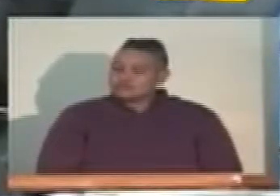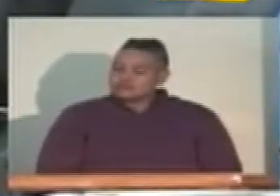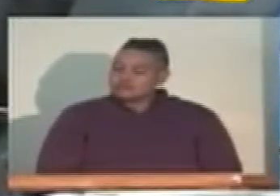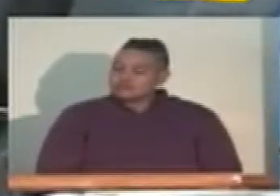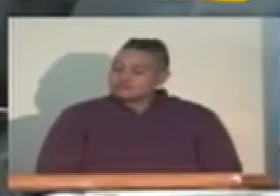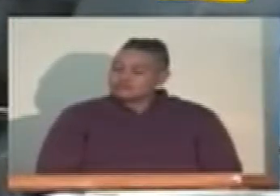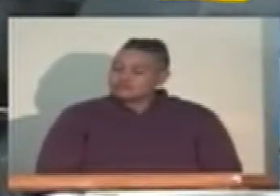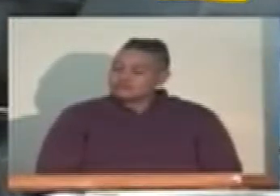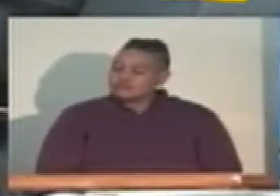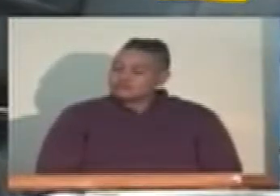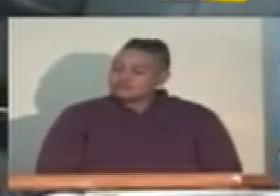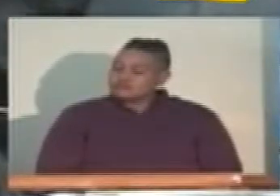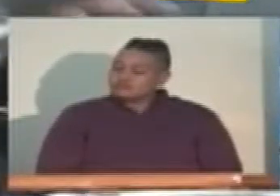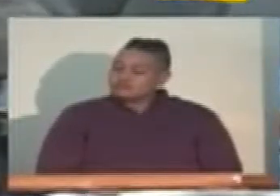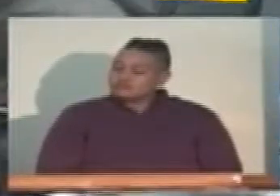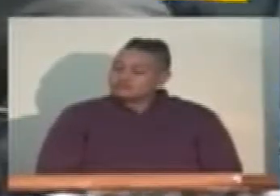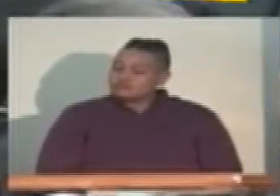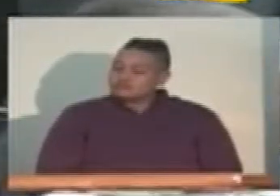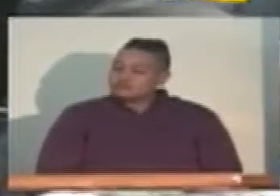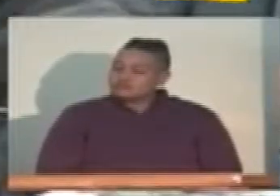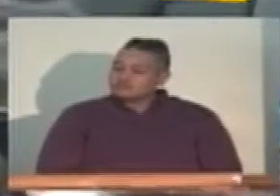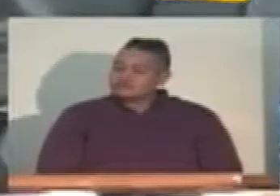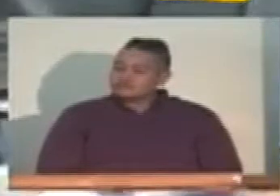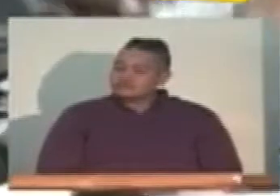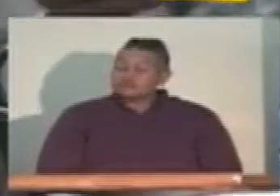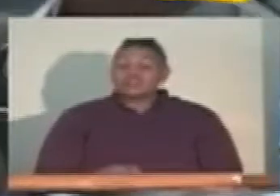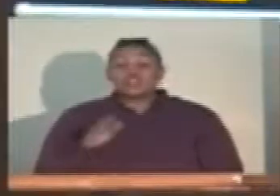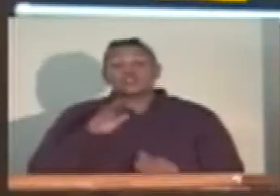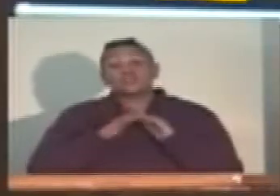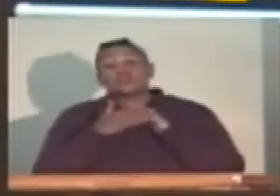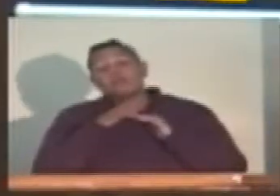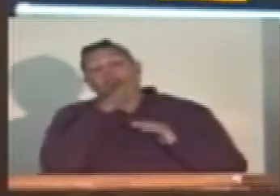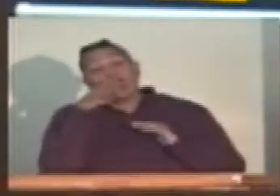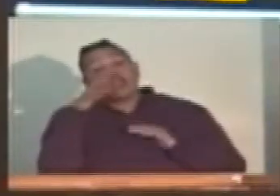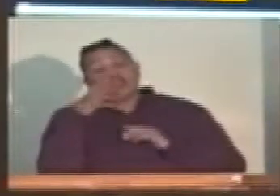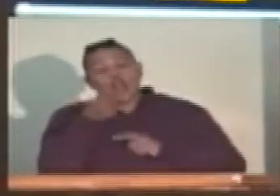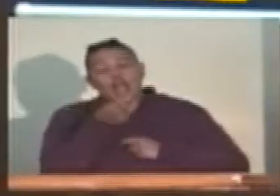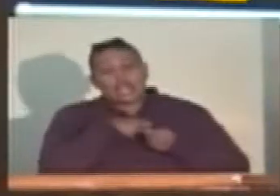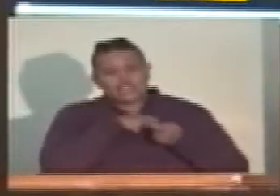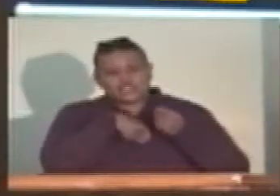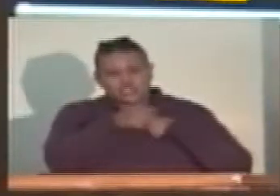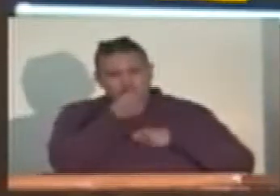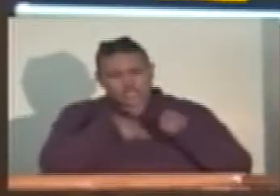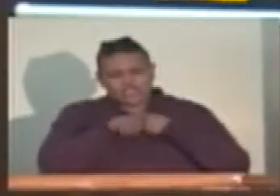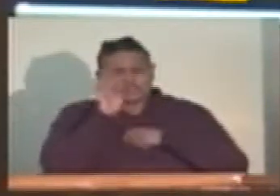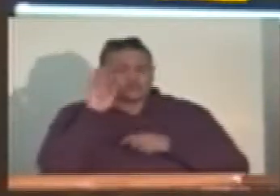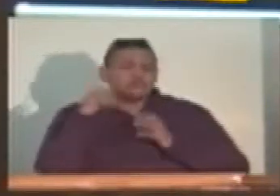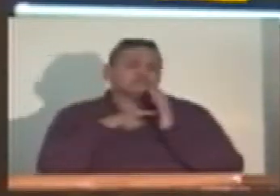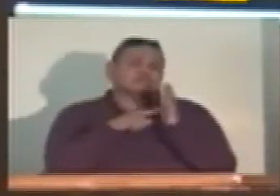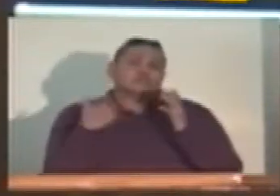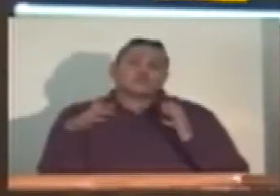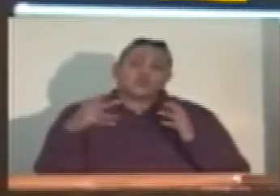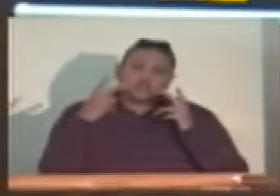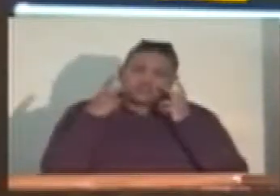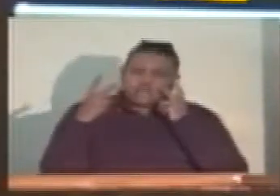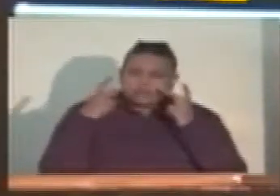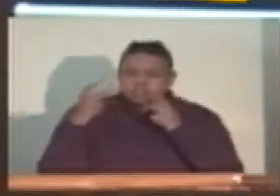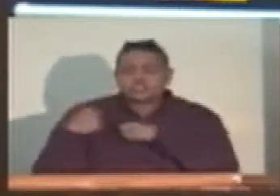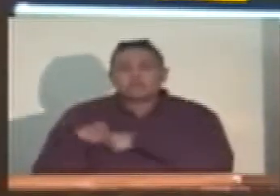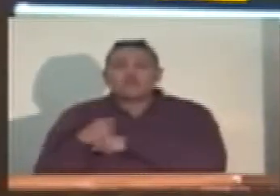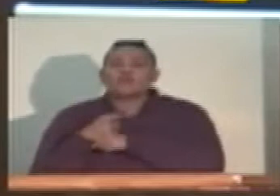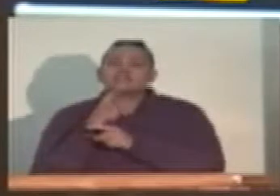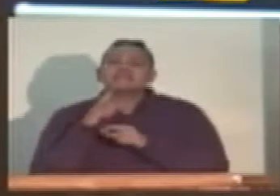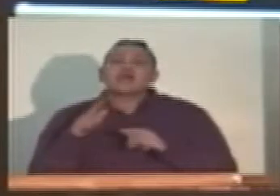As an industry facility, the Jamaica Agricultural Exchange will bring transparency, productivity,